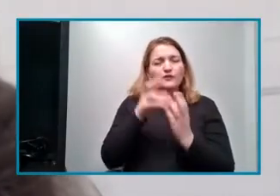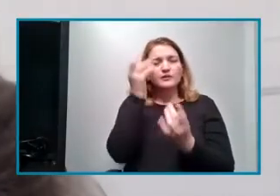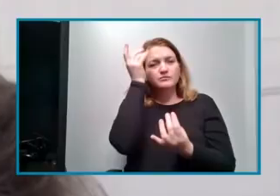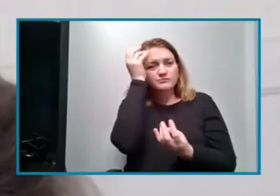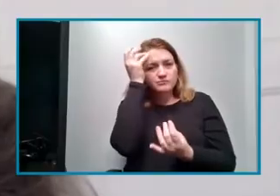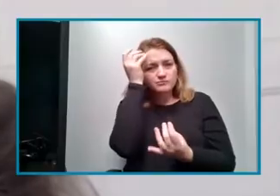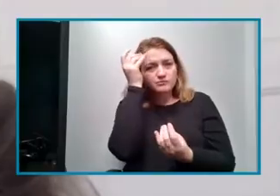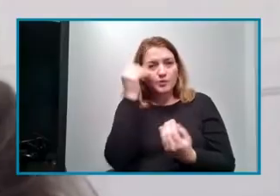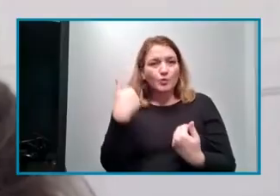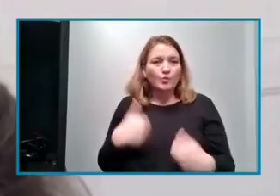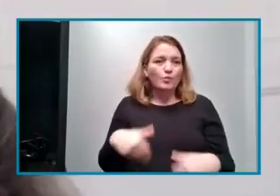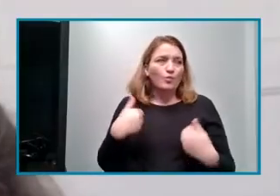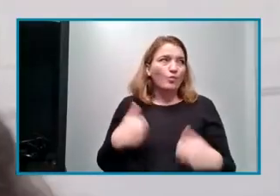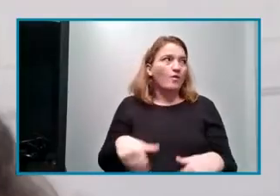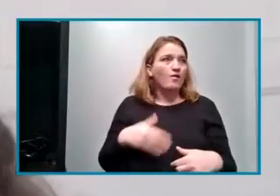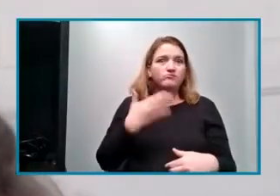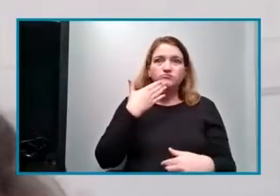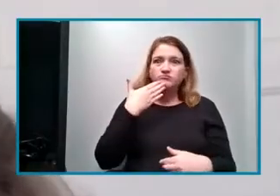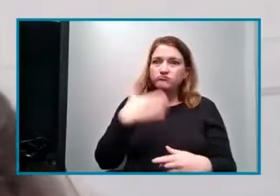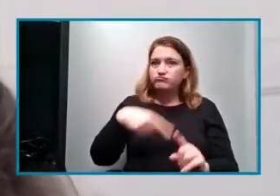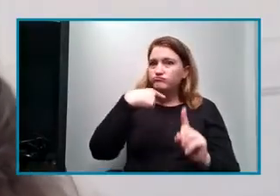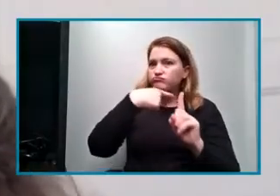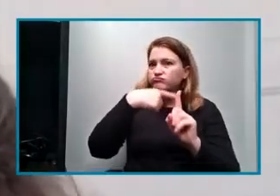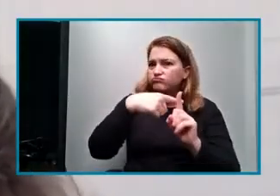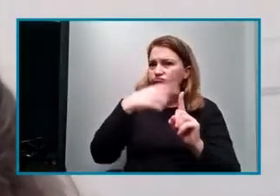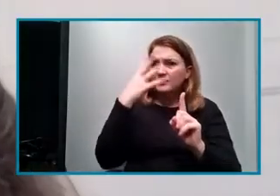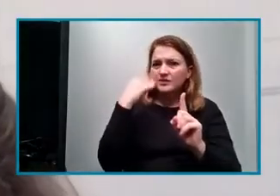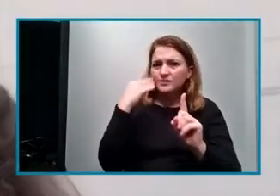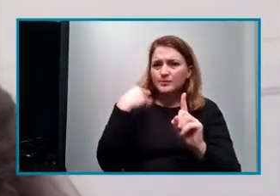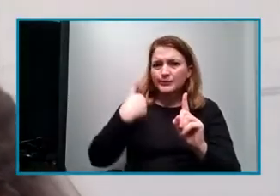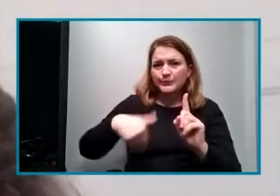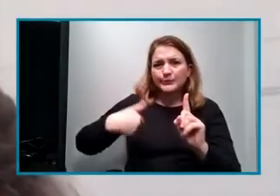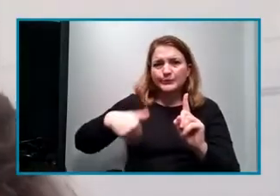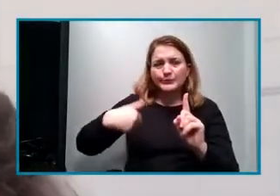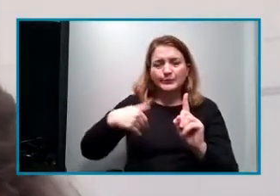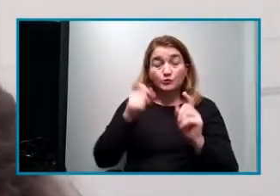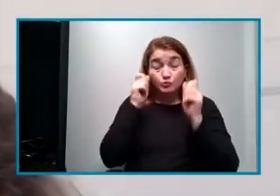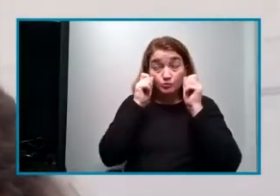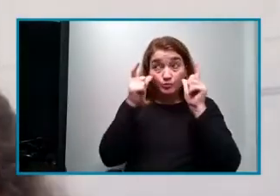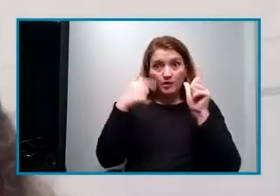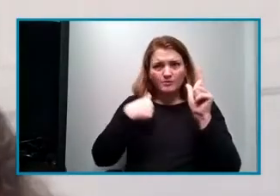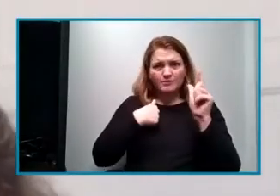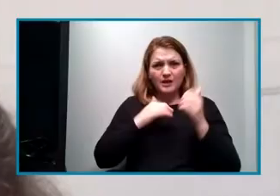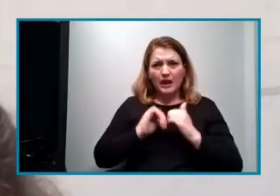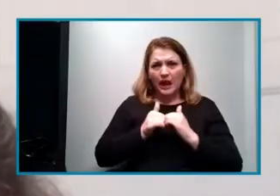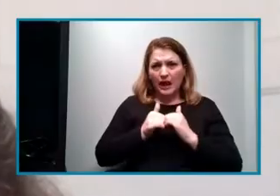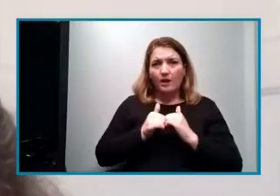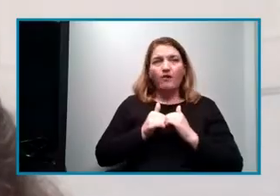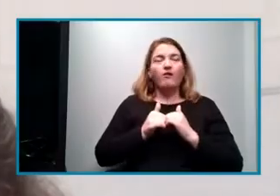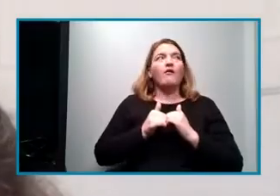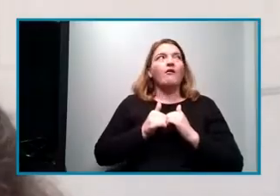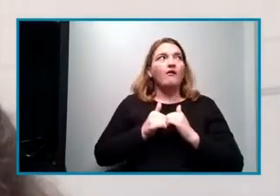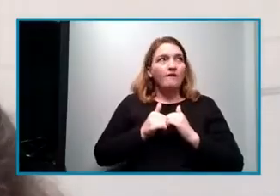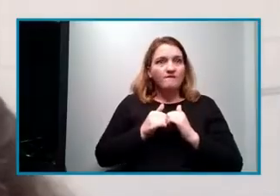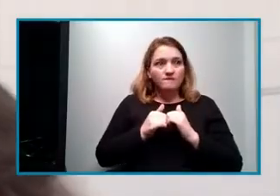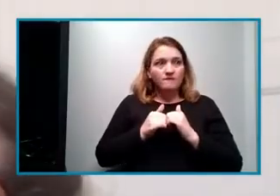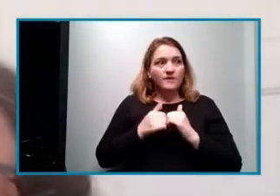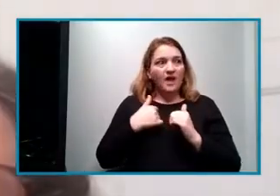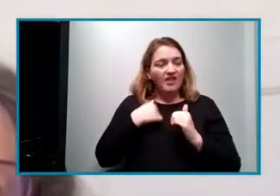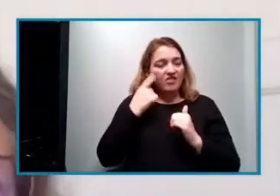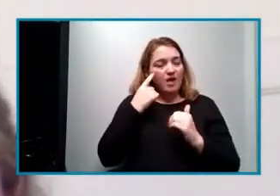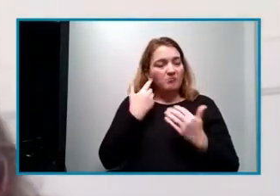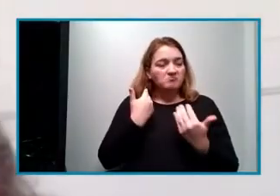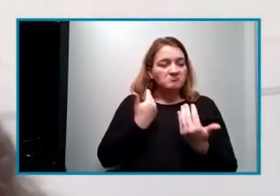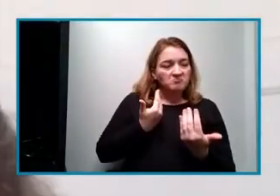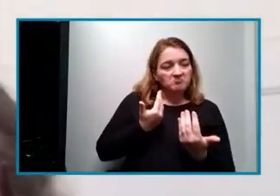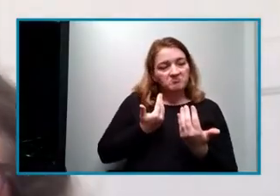delightful, and it surprised me, because I thought, well, again, I thought this is